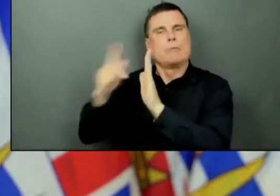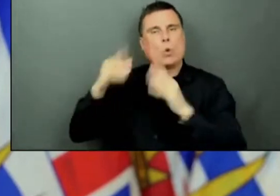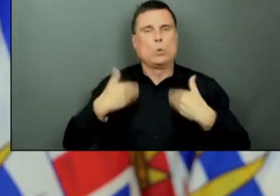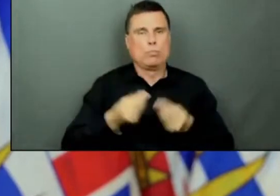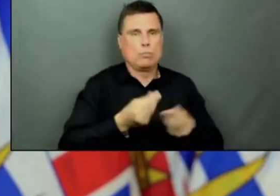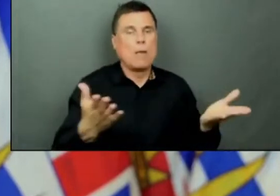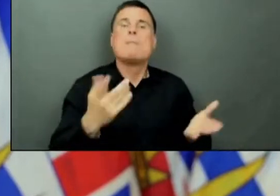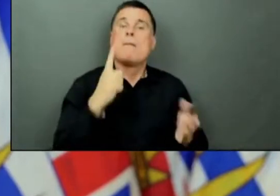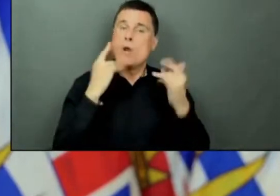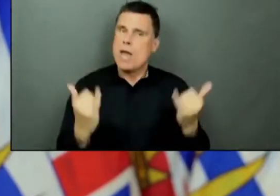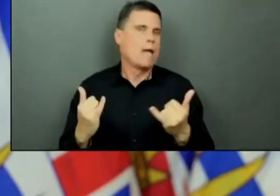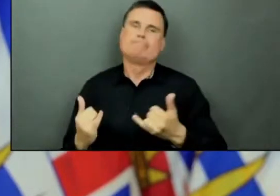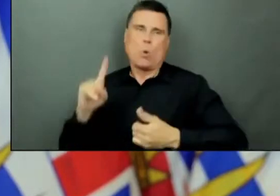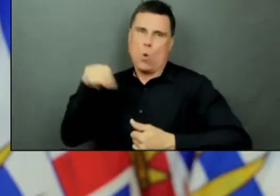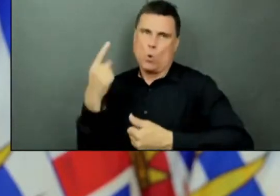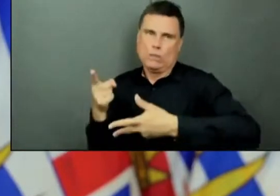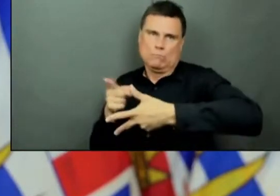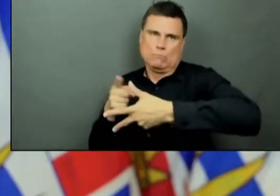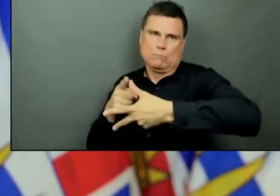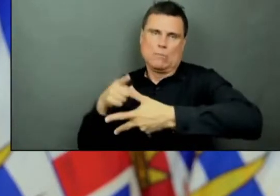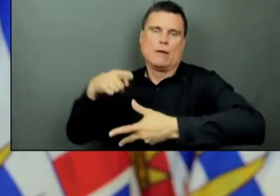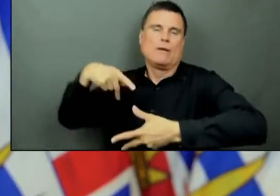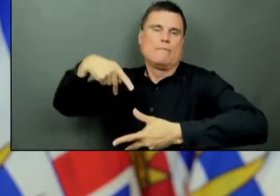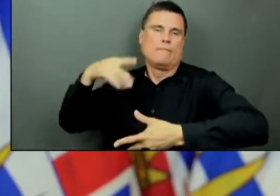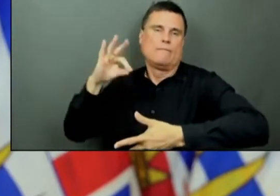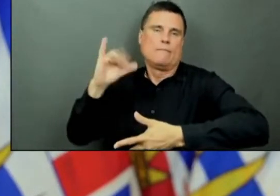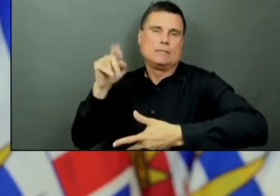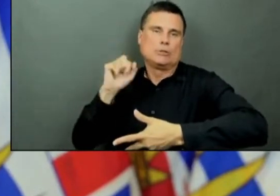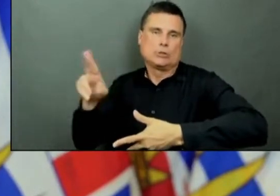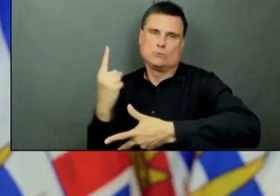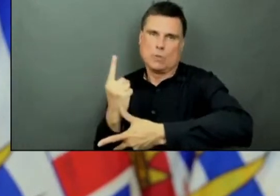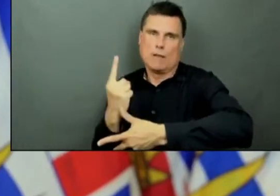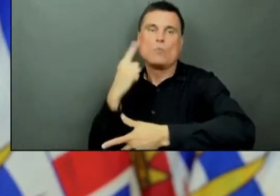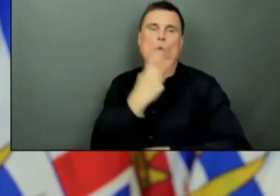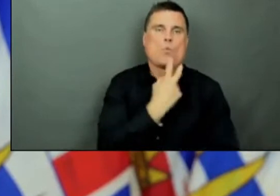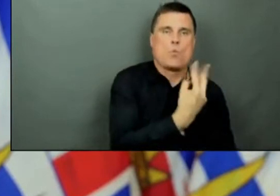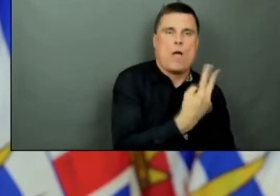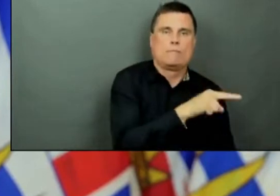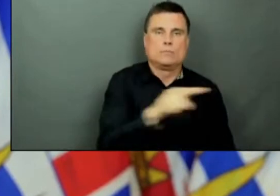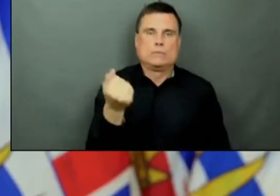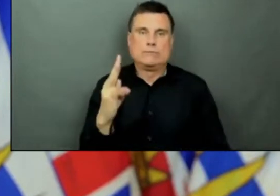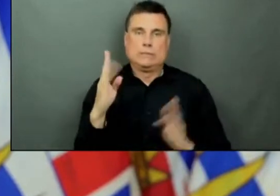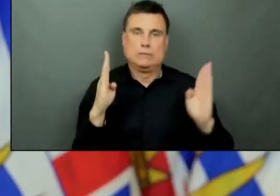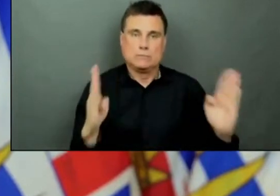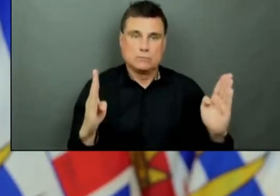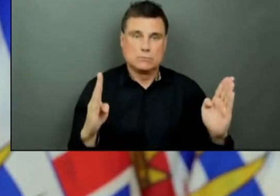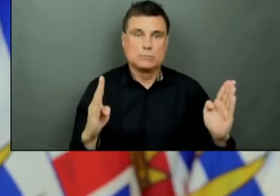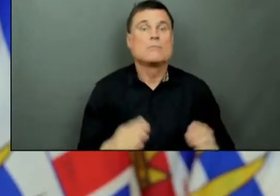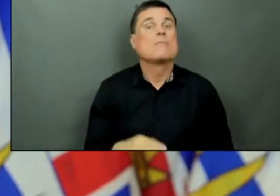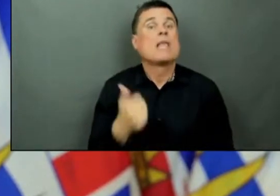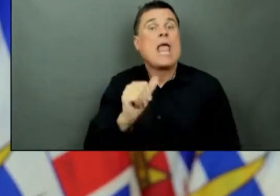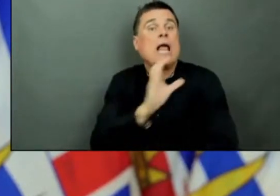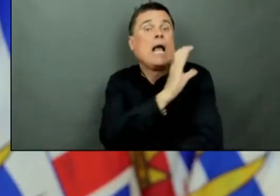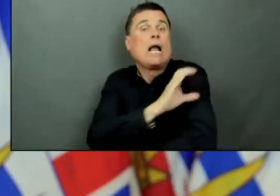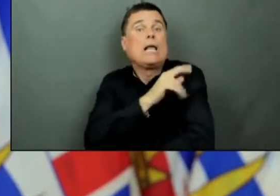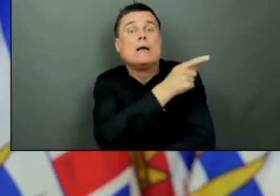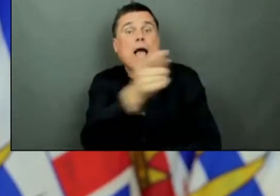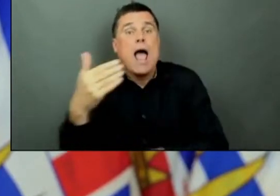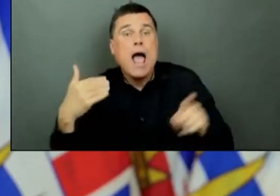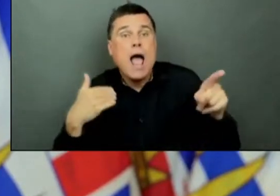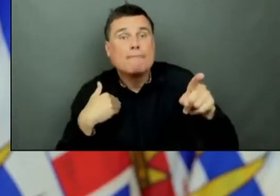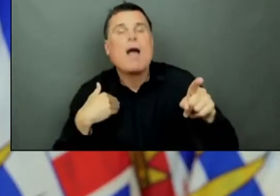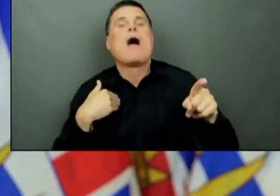Pfizer vaccine, and young people will be welcomed into all of the clinics that we have around the province, whether it's